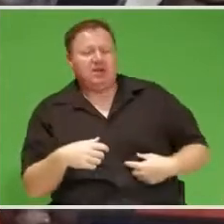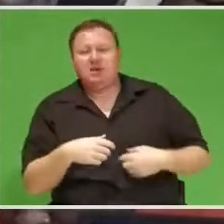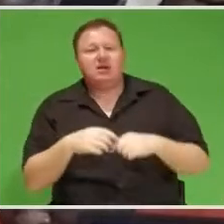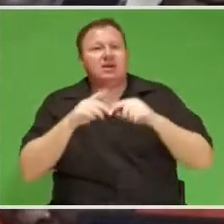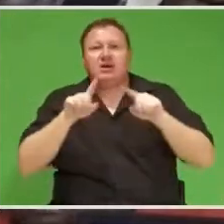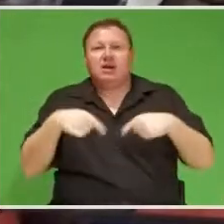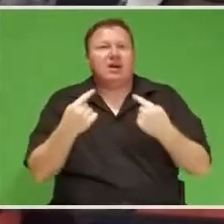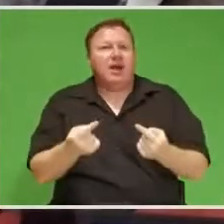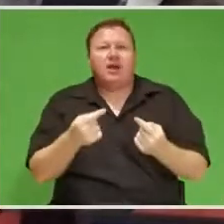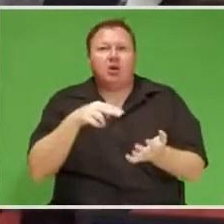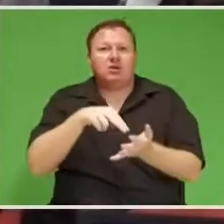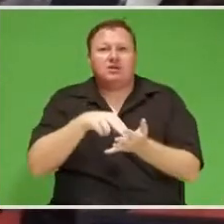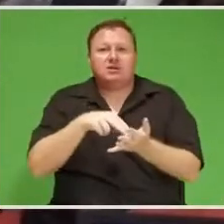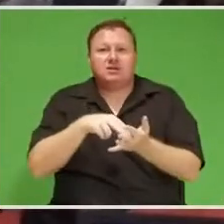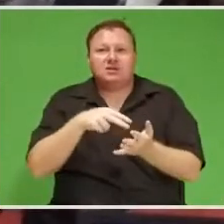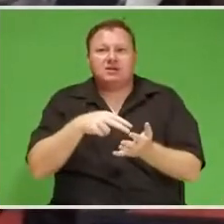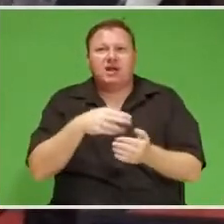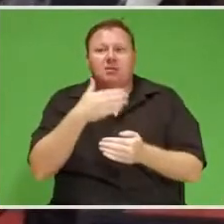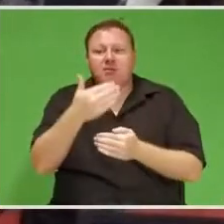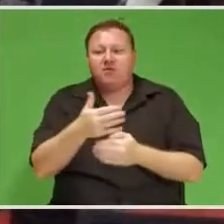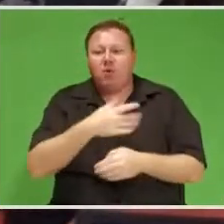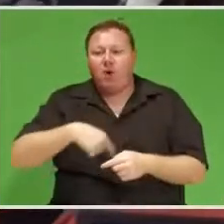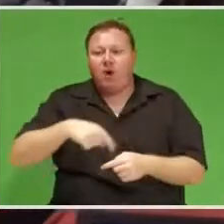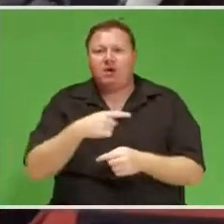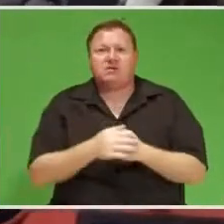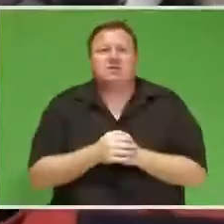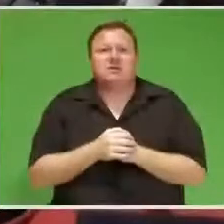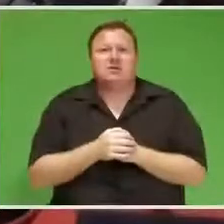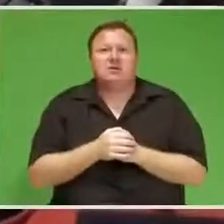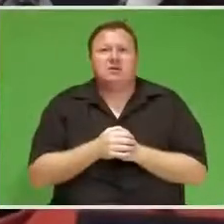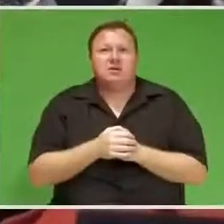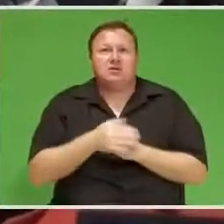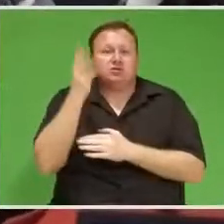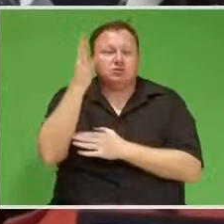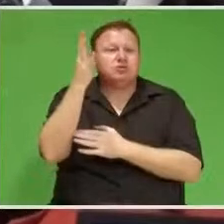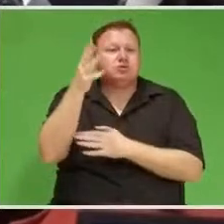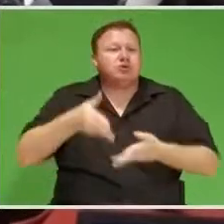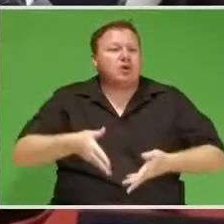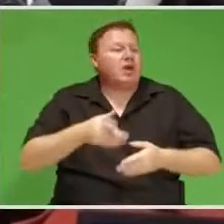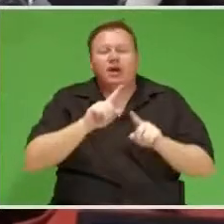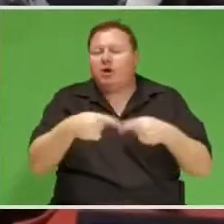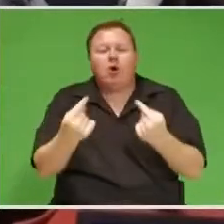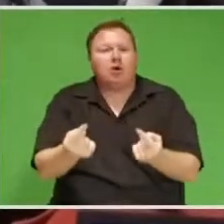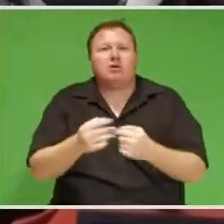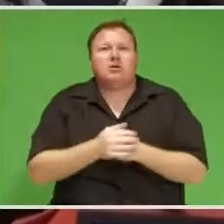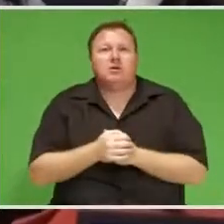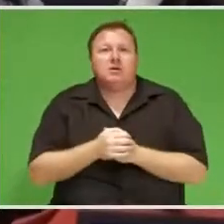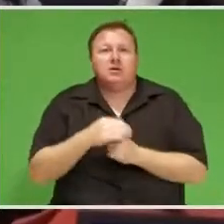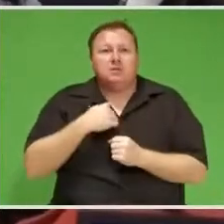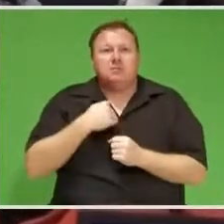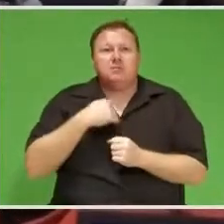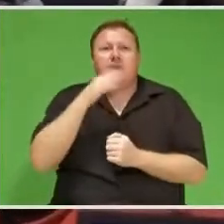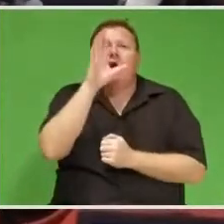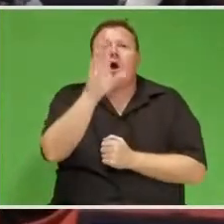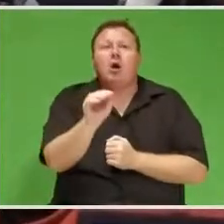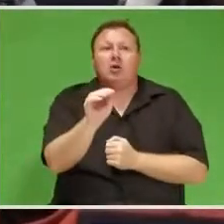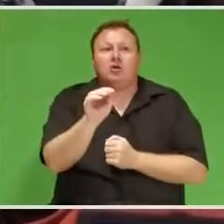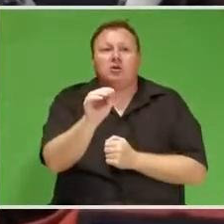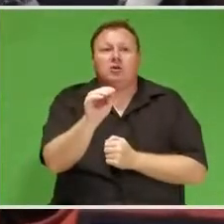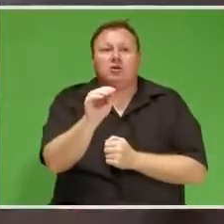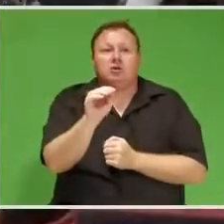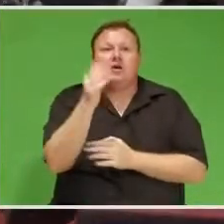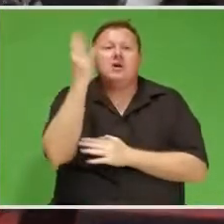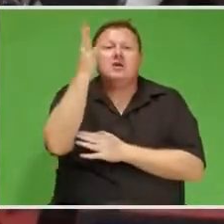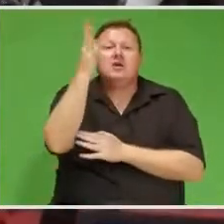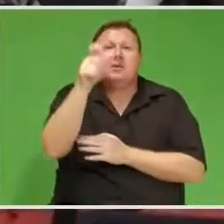to stand before us as a legitimate body to address us. And therefore, I ask that the